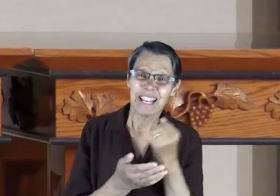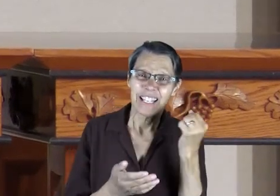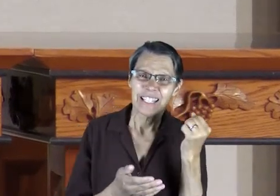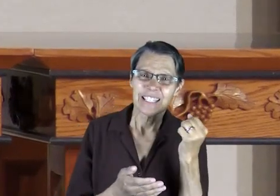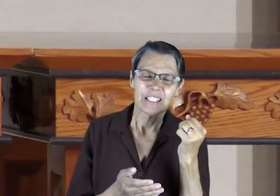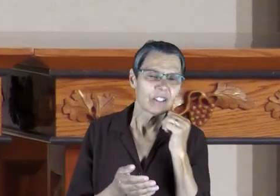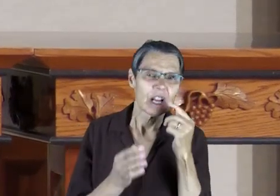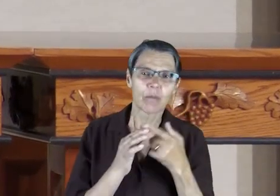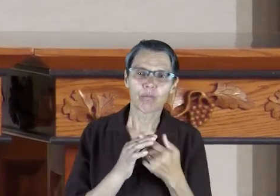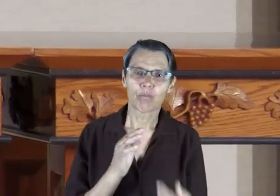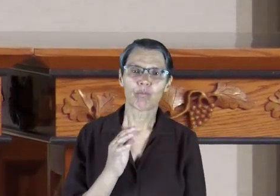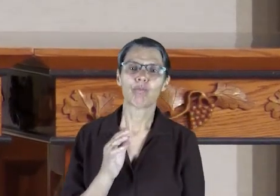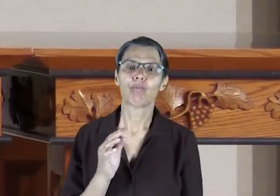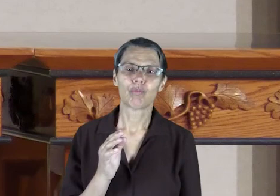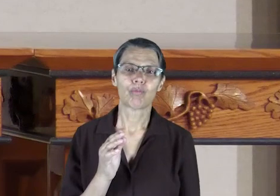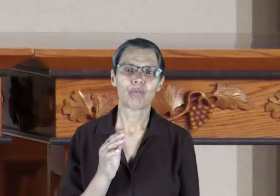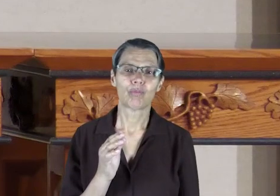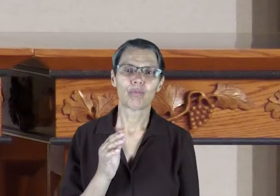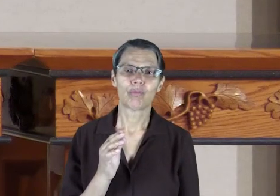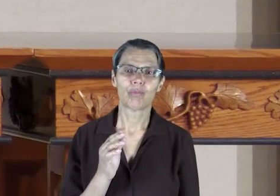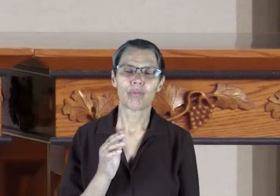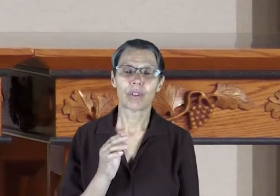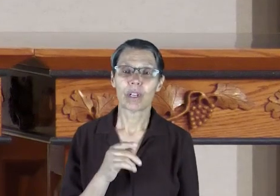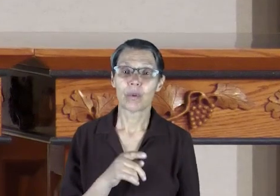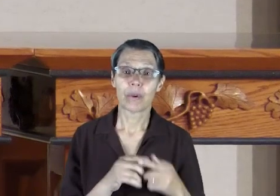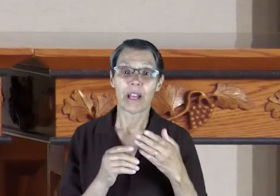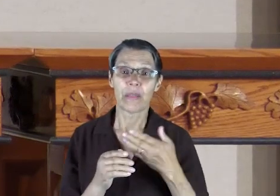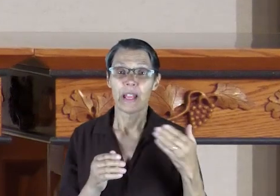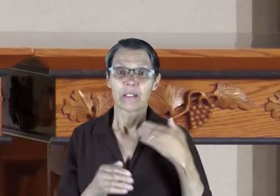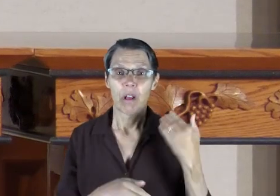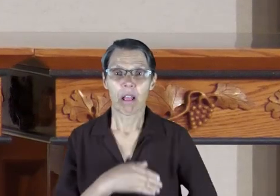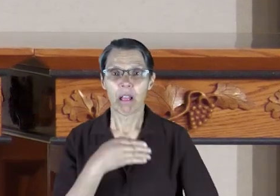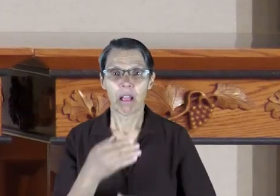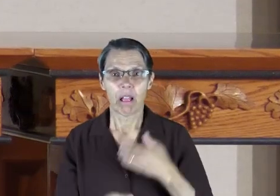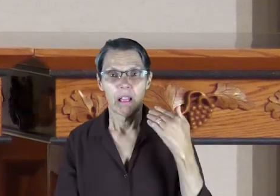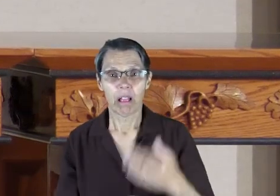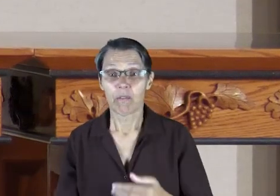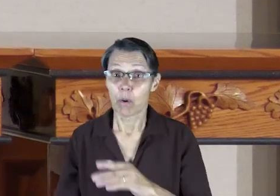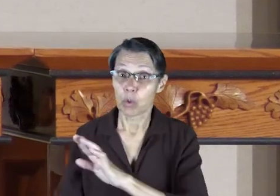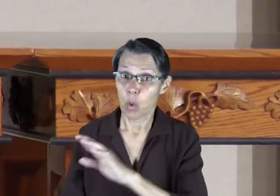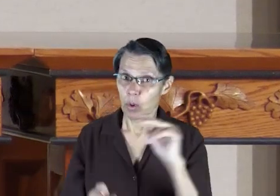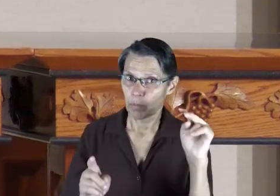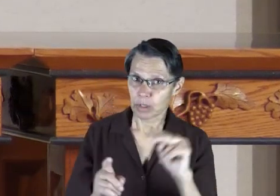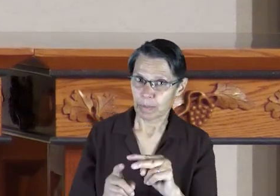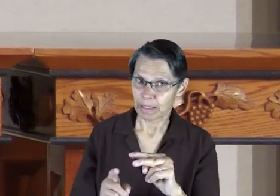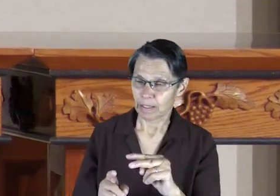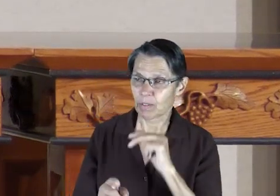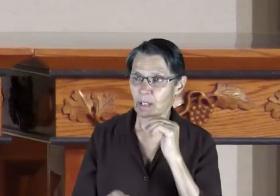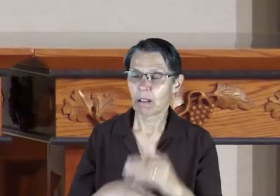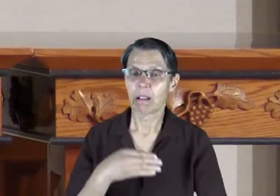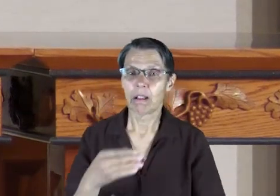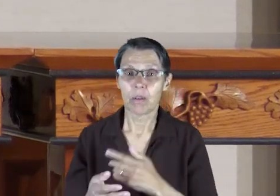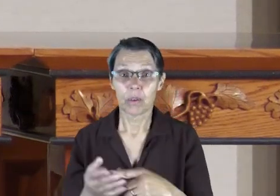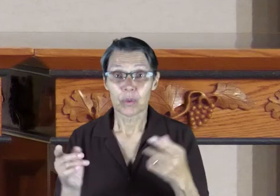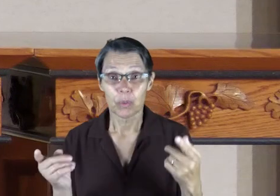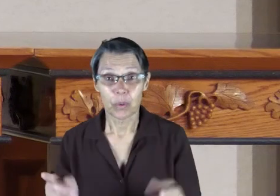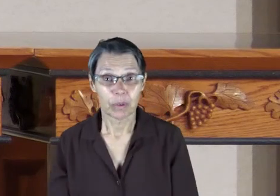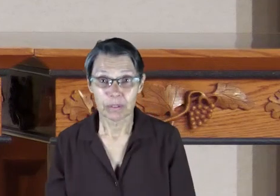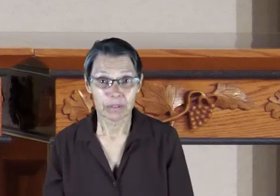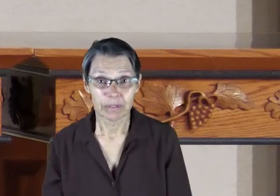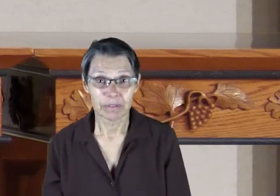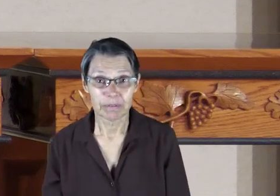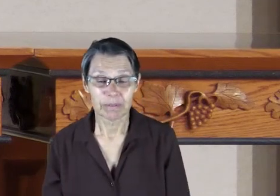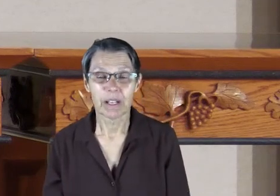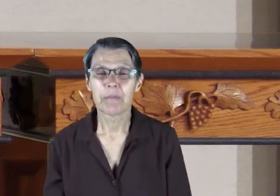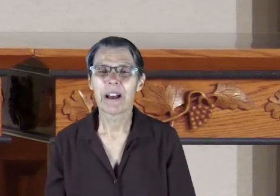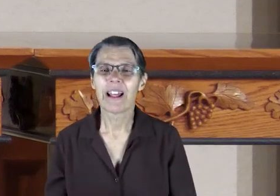to not just disappear from your life when things from your perspective aren't going the way you want, but to appear in